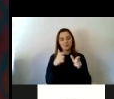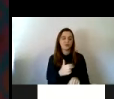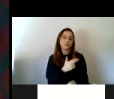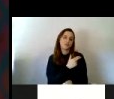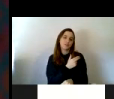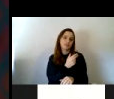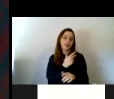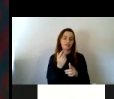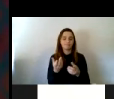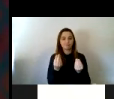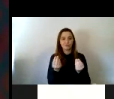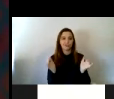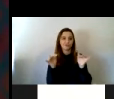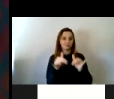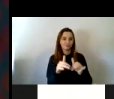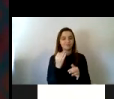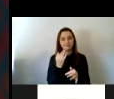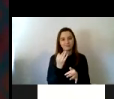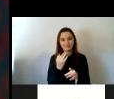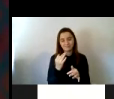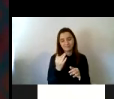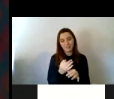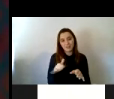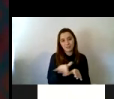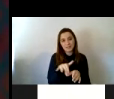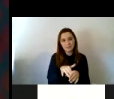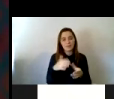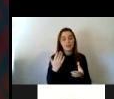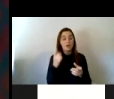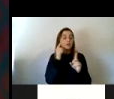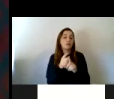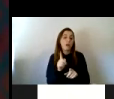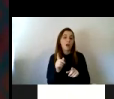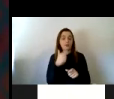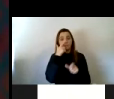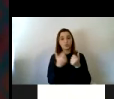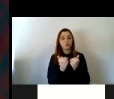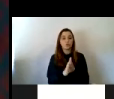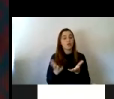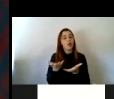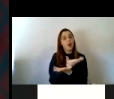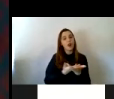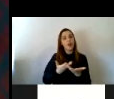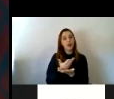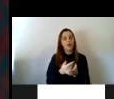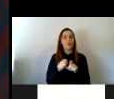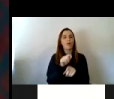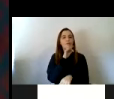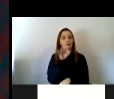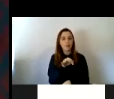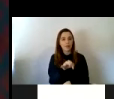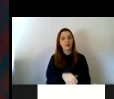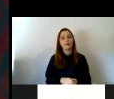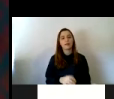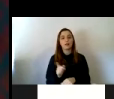the aim of these events, to get together and be like a family. We also have public life